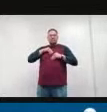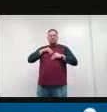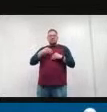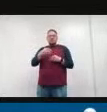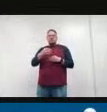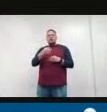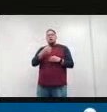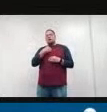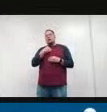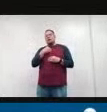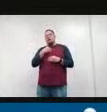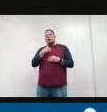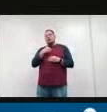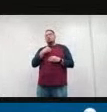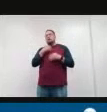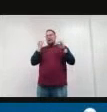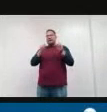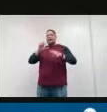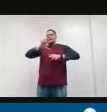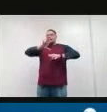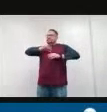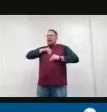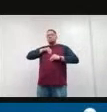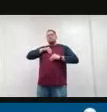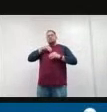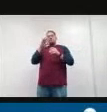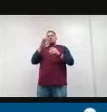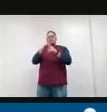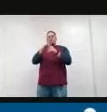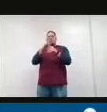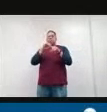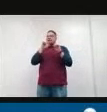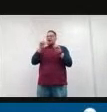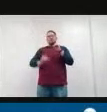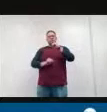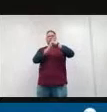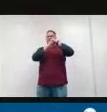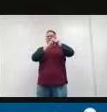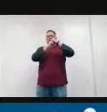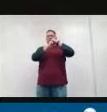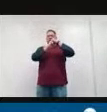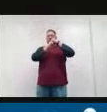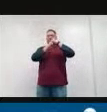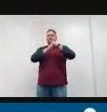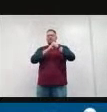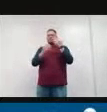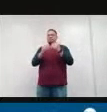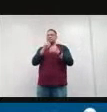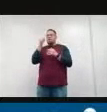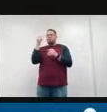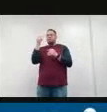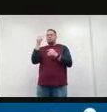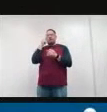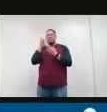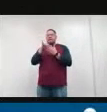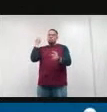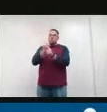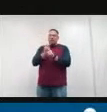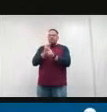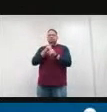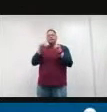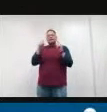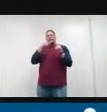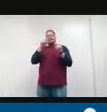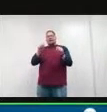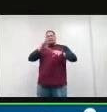the vote of the board, but not necessarily support it. I may not think it's the right thing, but I can accept that's what it is and move on. Got